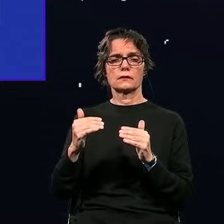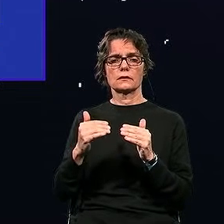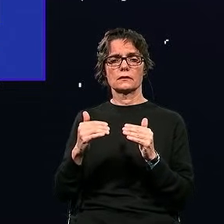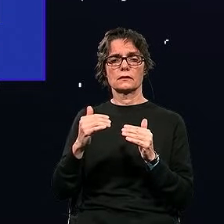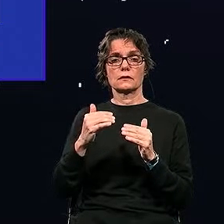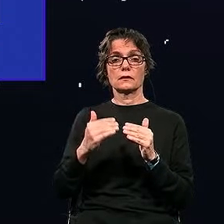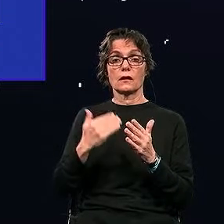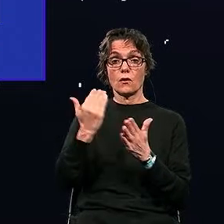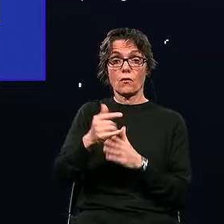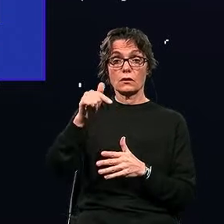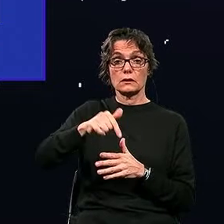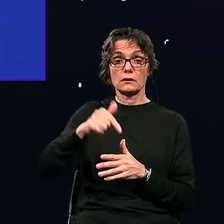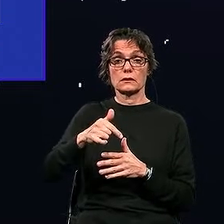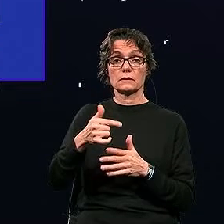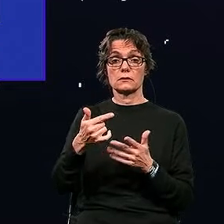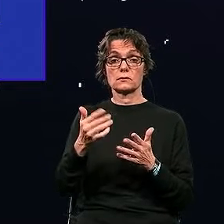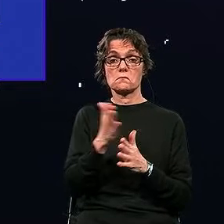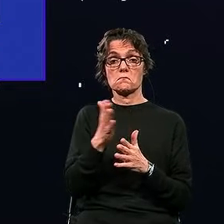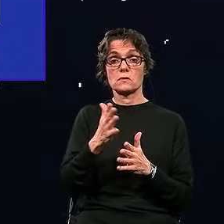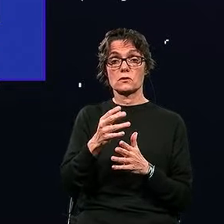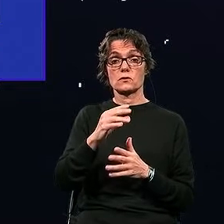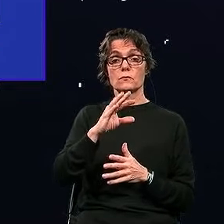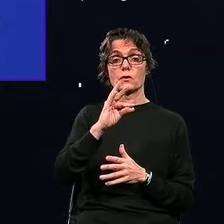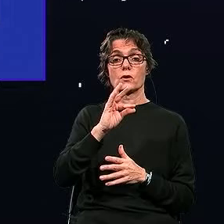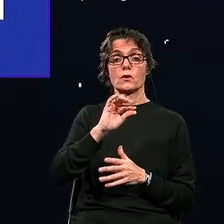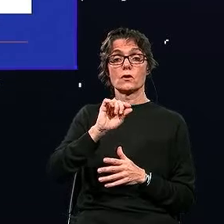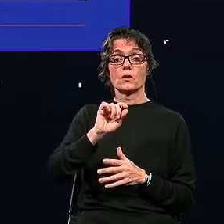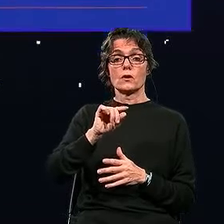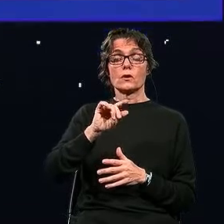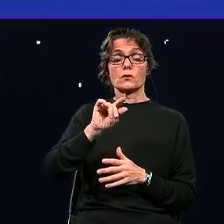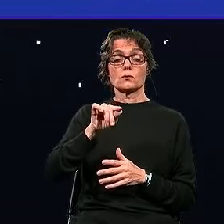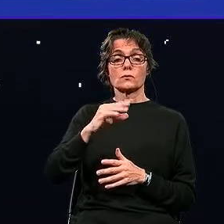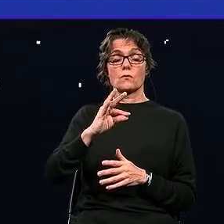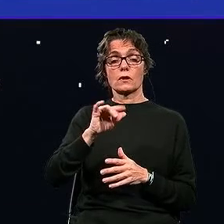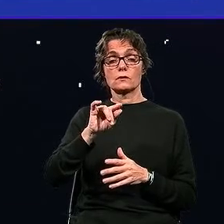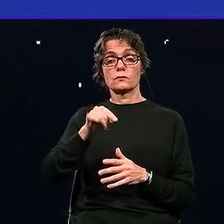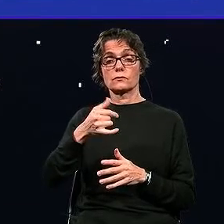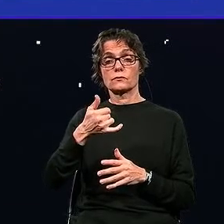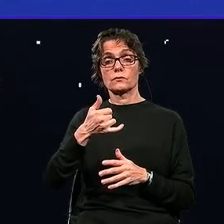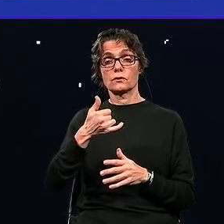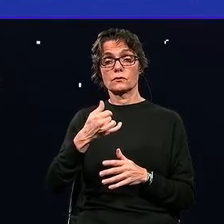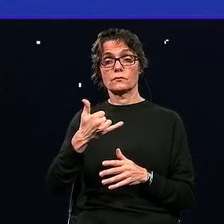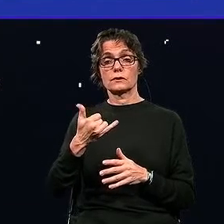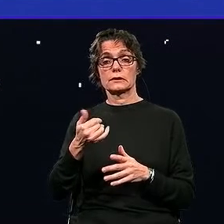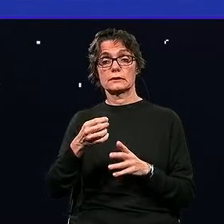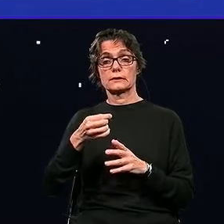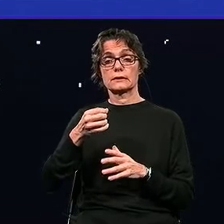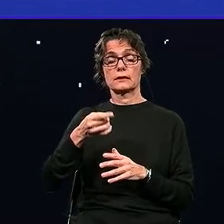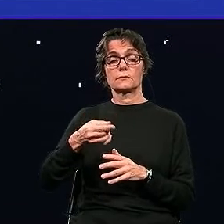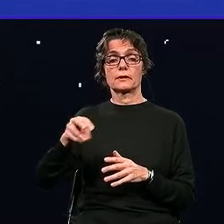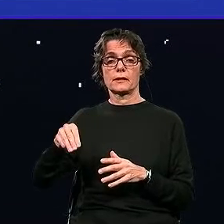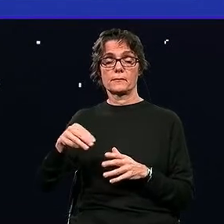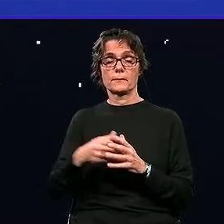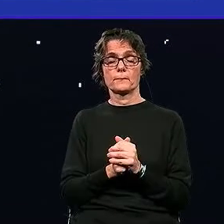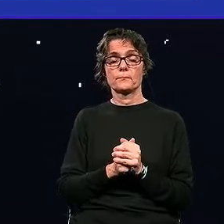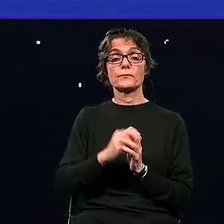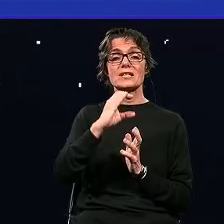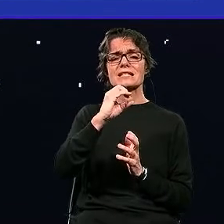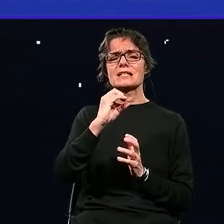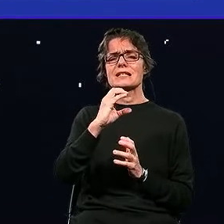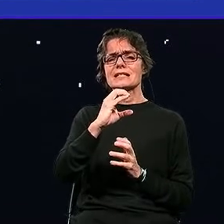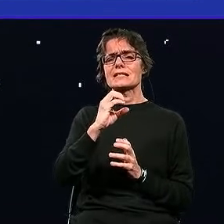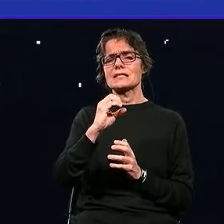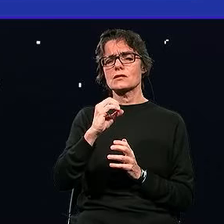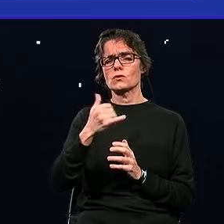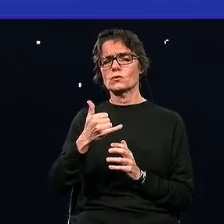moment, which is just approaching 420 parts per million. So that's CO2. But CO2 isn't the only greenhouse